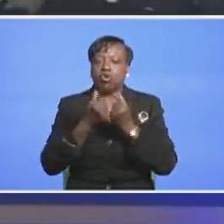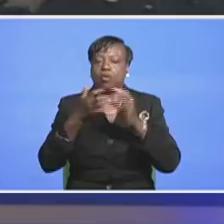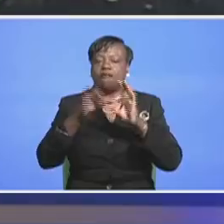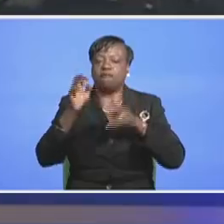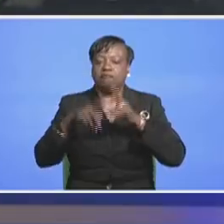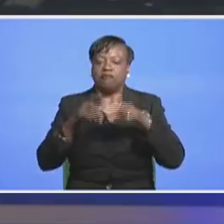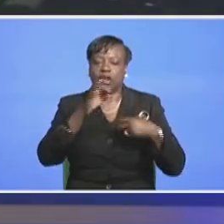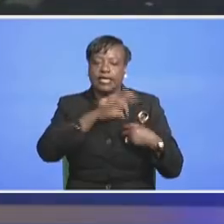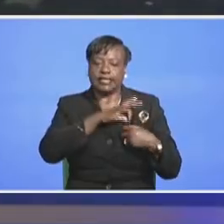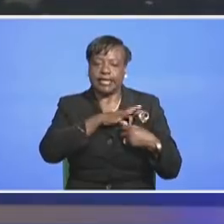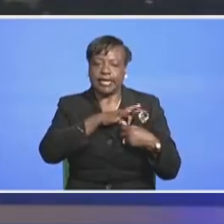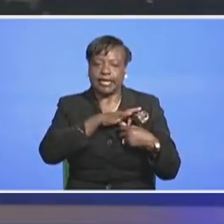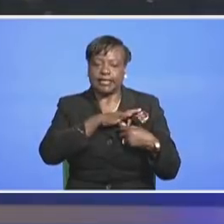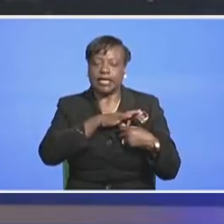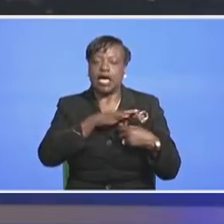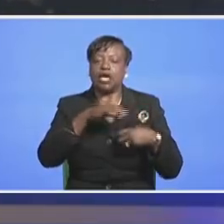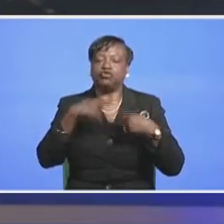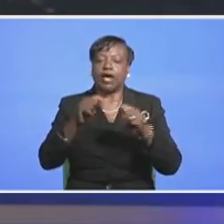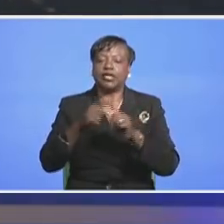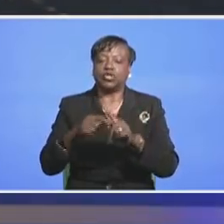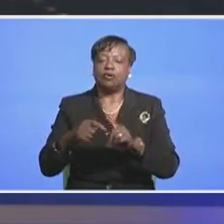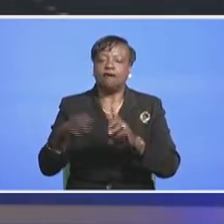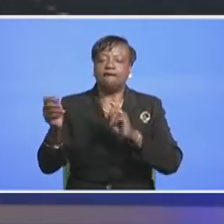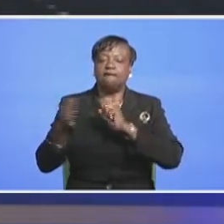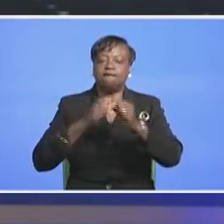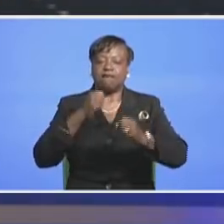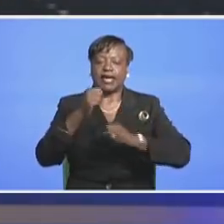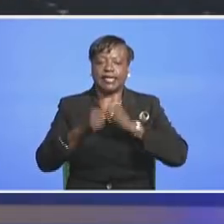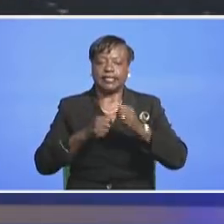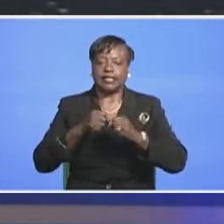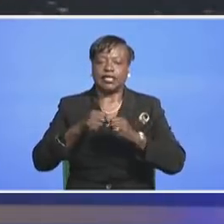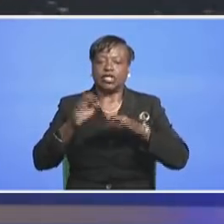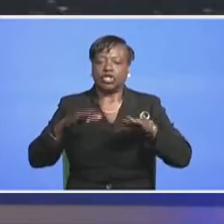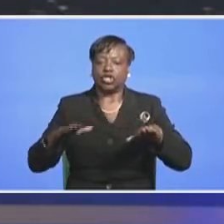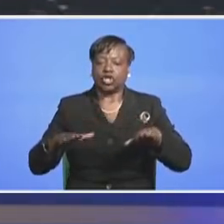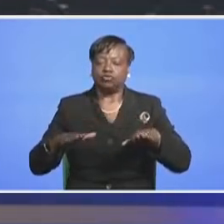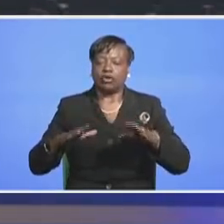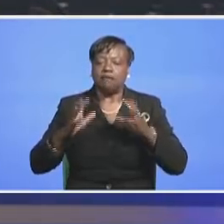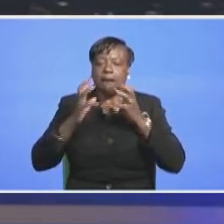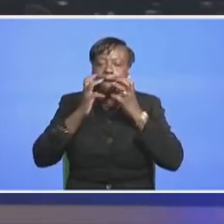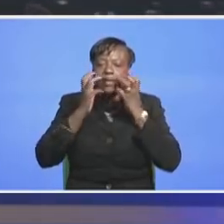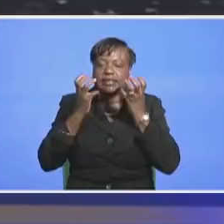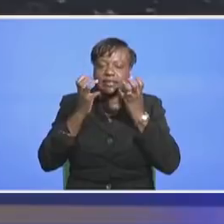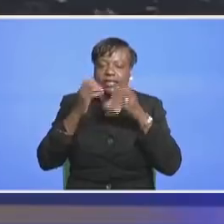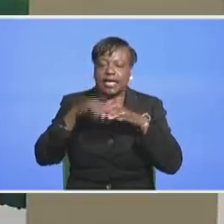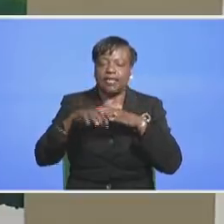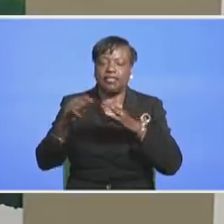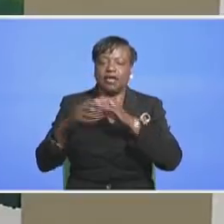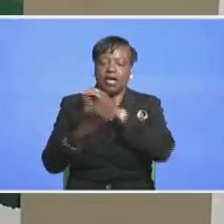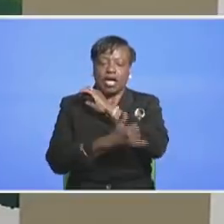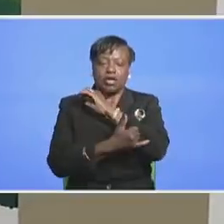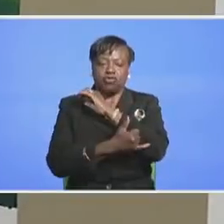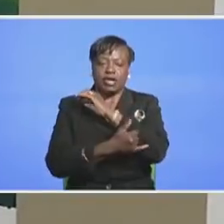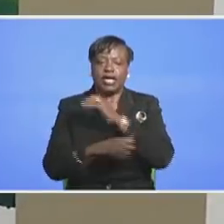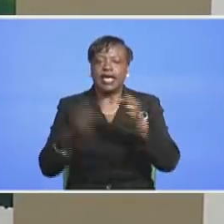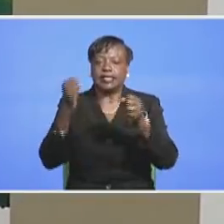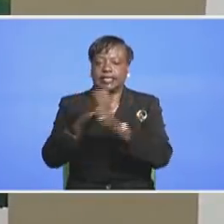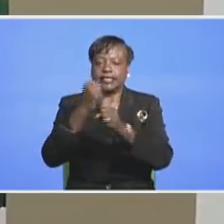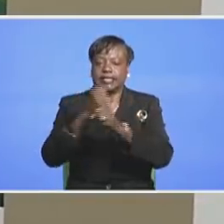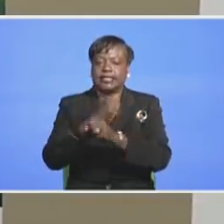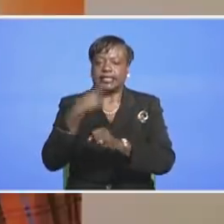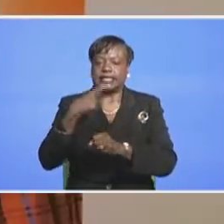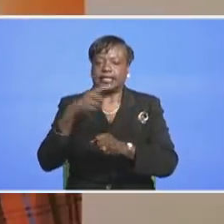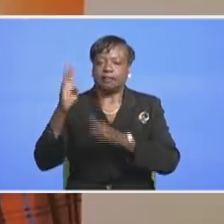to combat childhood obesity in the country. Crystal Darling reports. Statistics reveal that the Bahamas